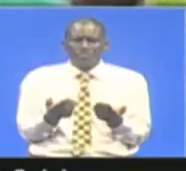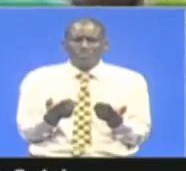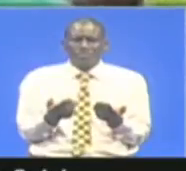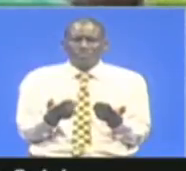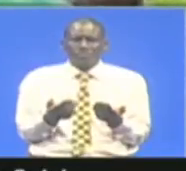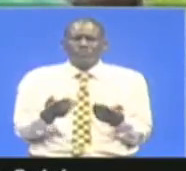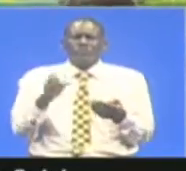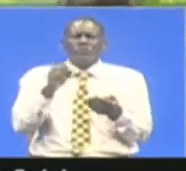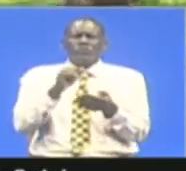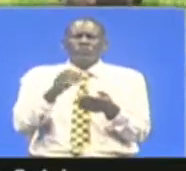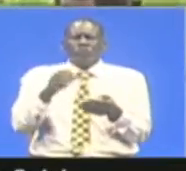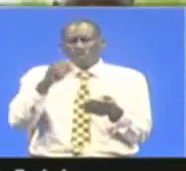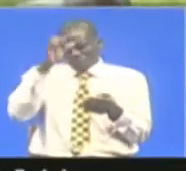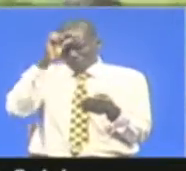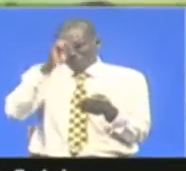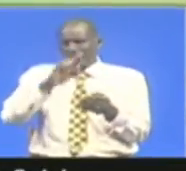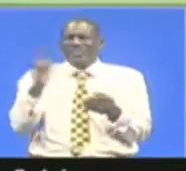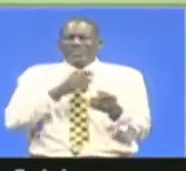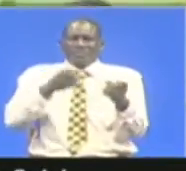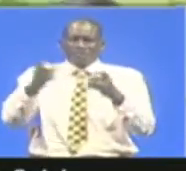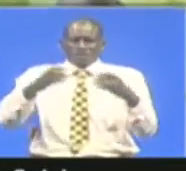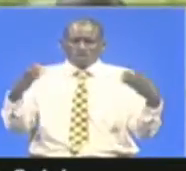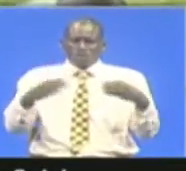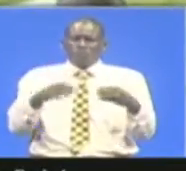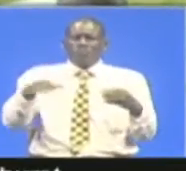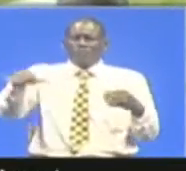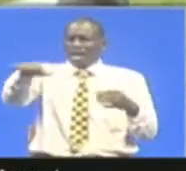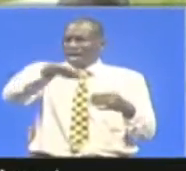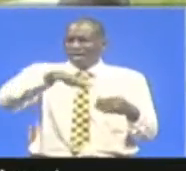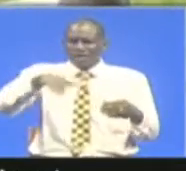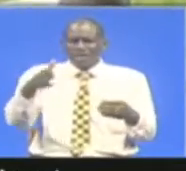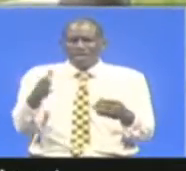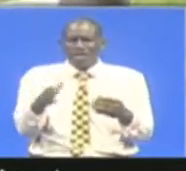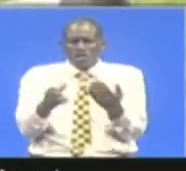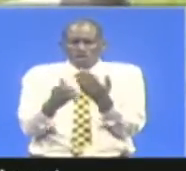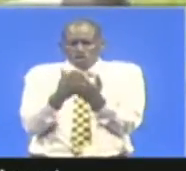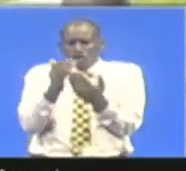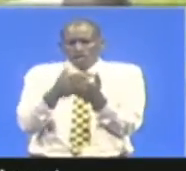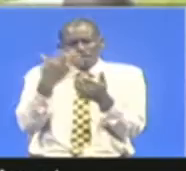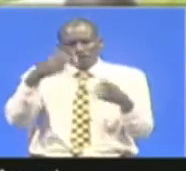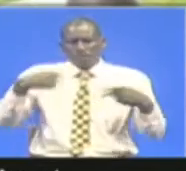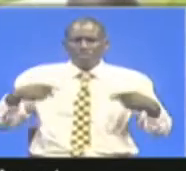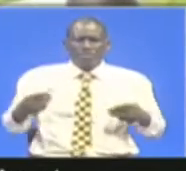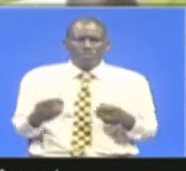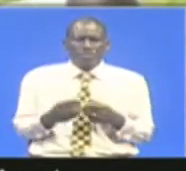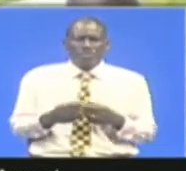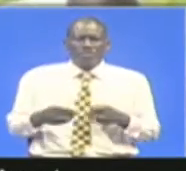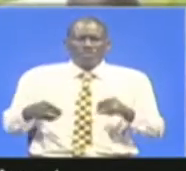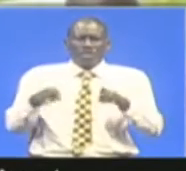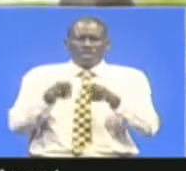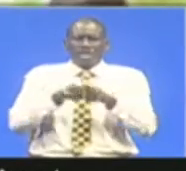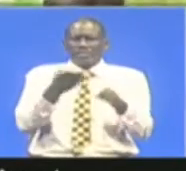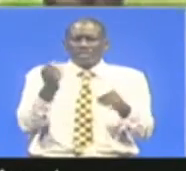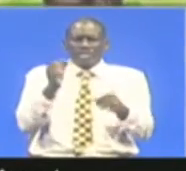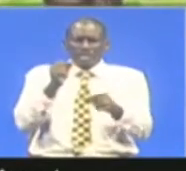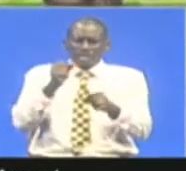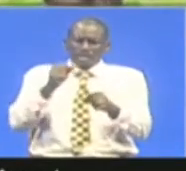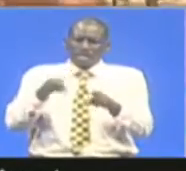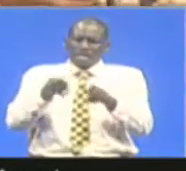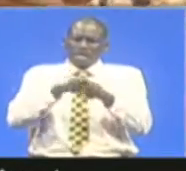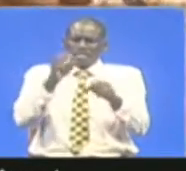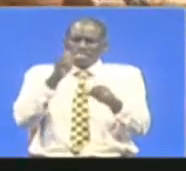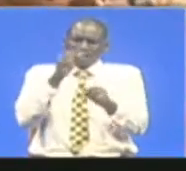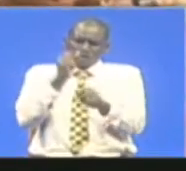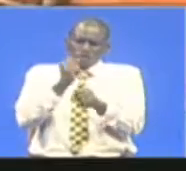in the environs to take care of our people as they do this kind of